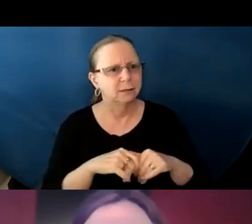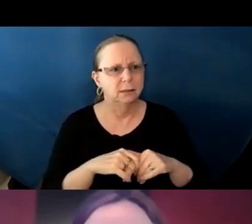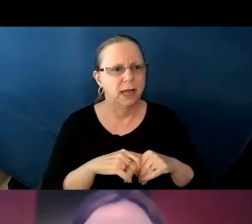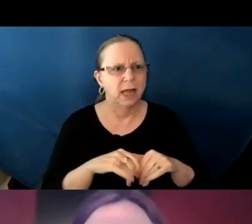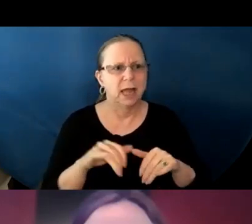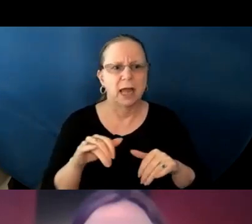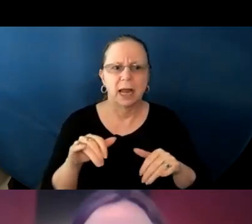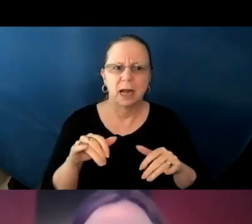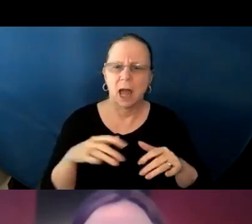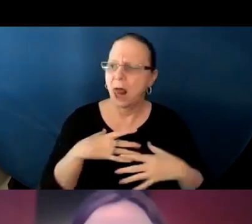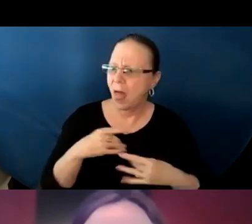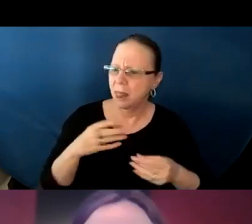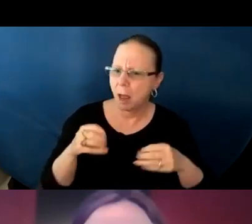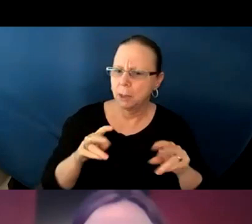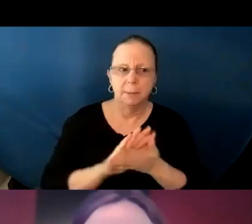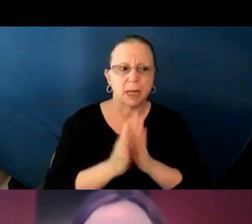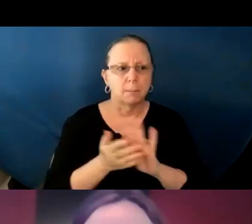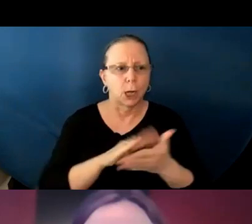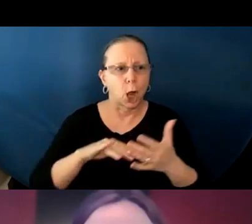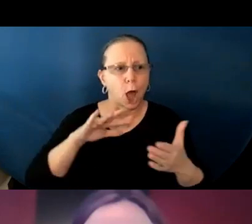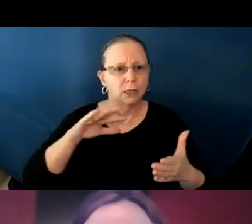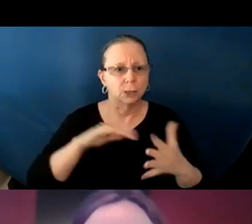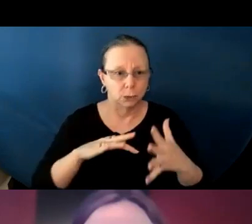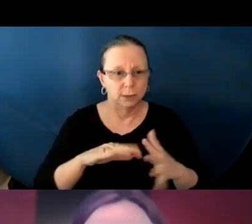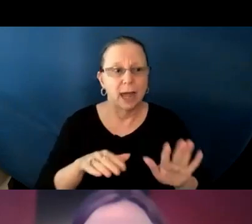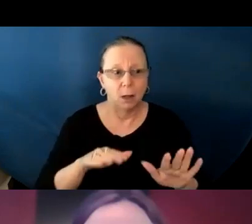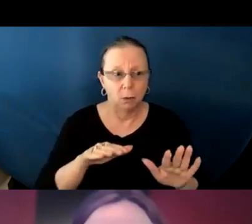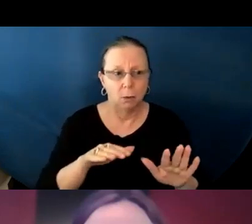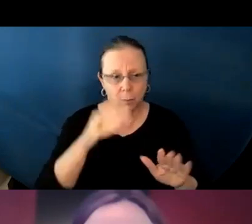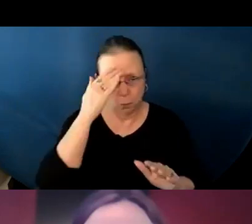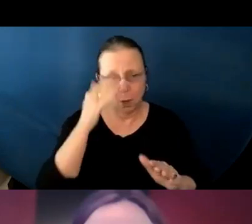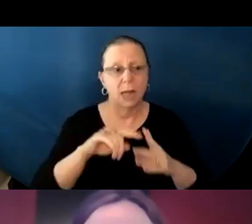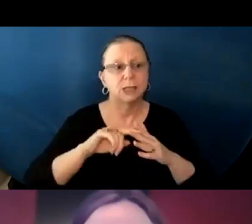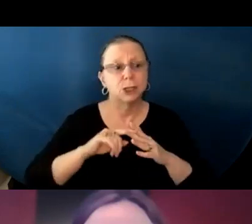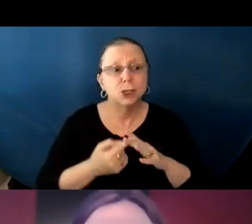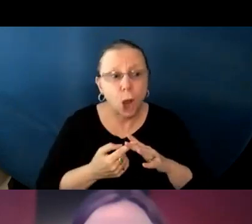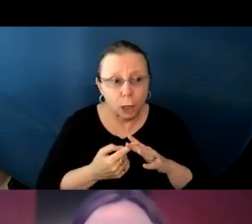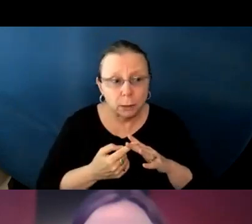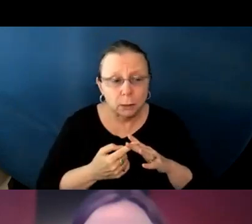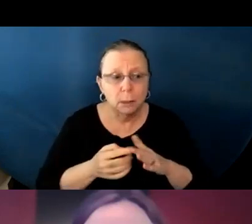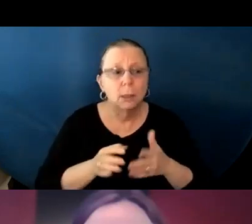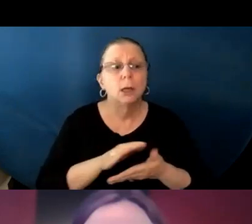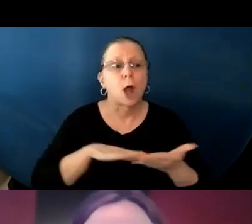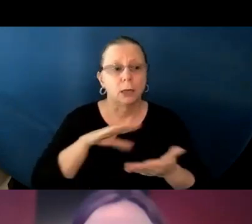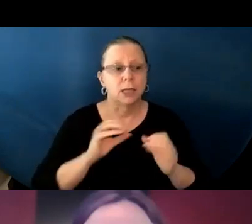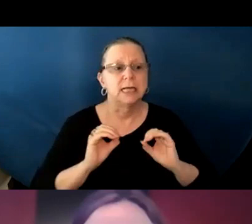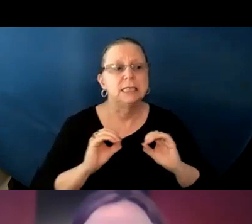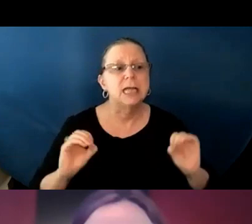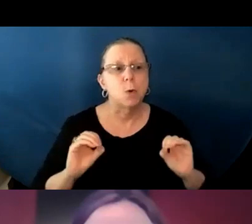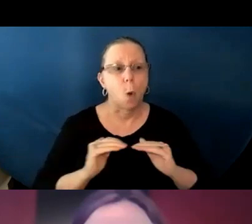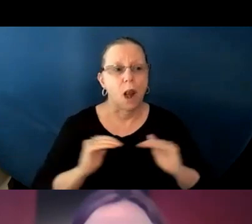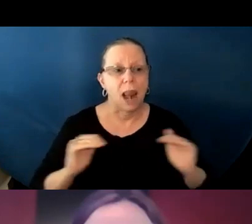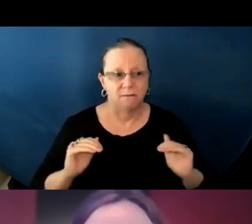college student. Now, mind you, I started college in 0-level English and math courses, not even counting for